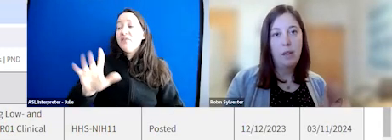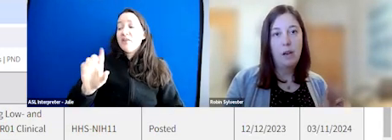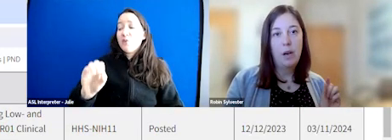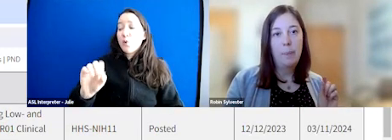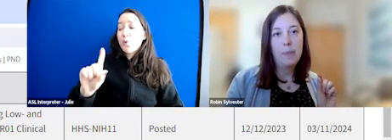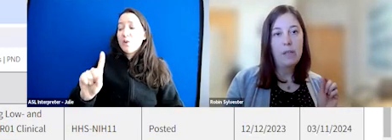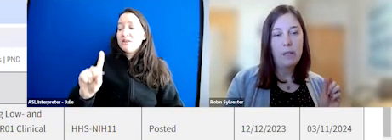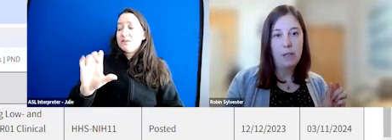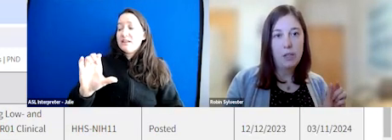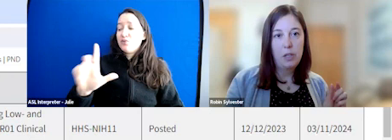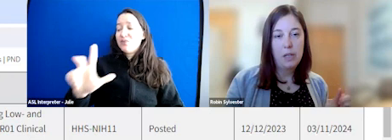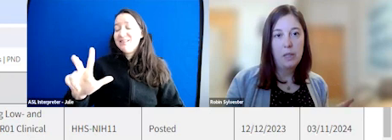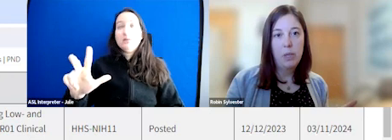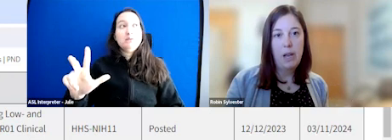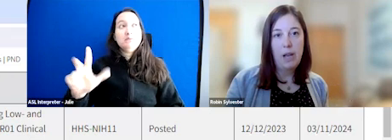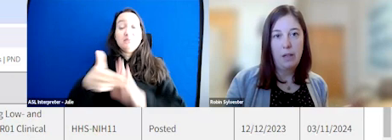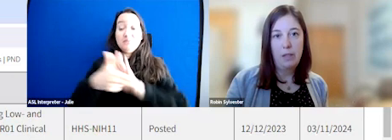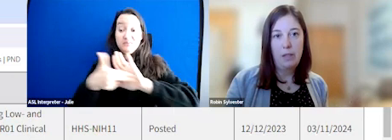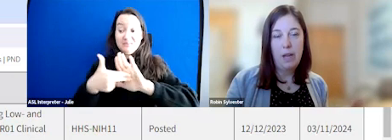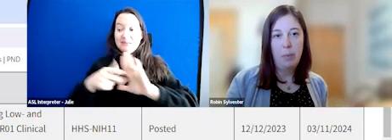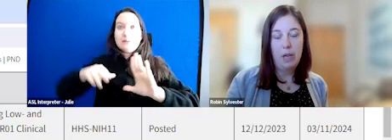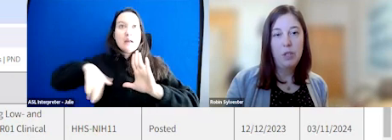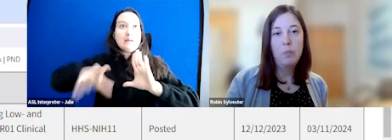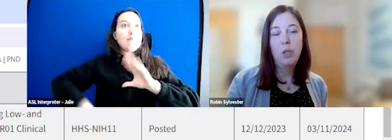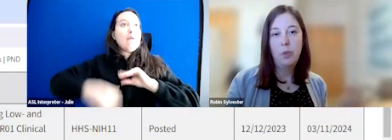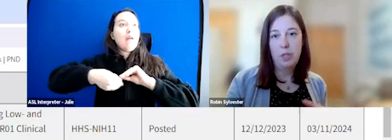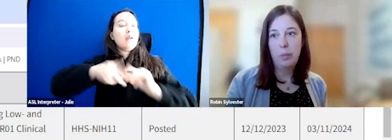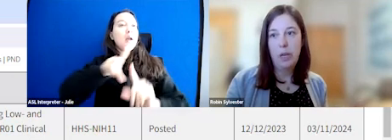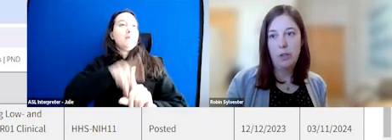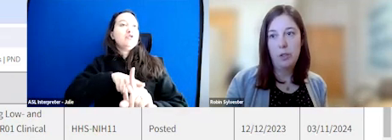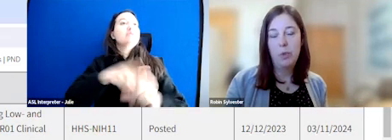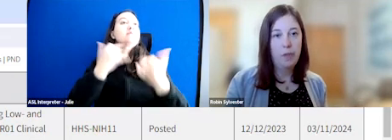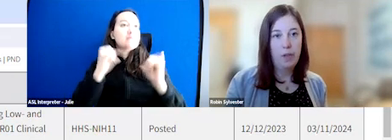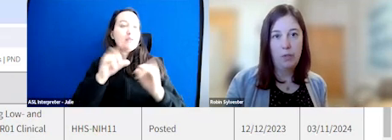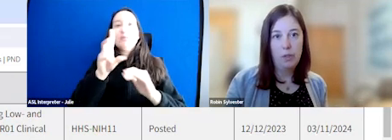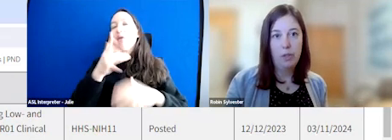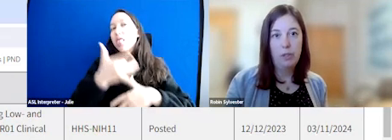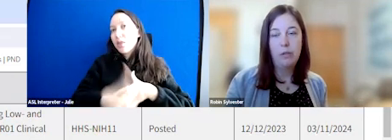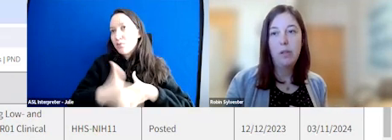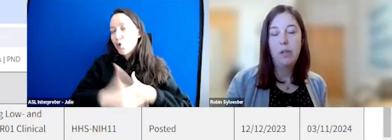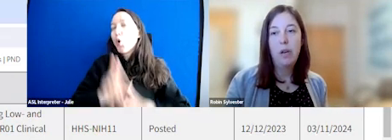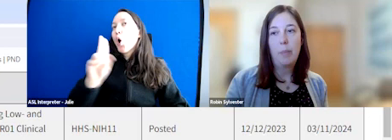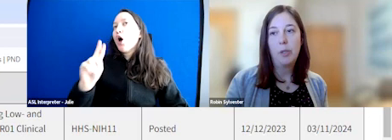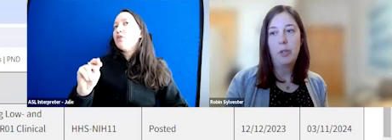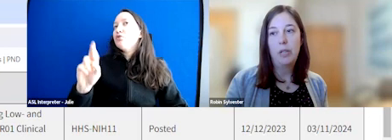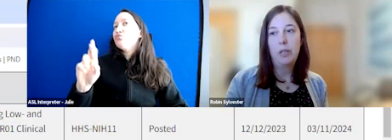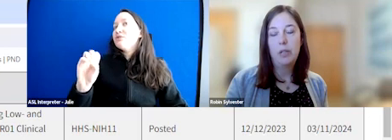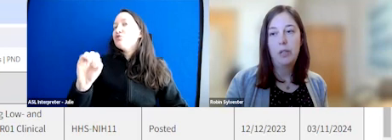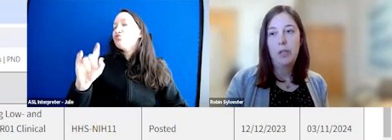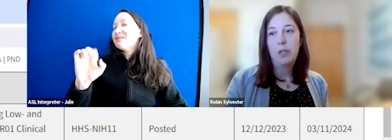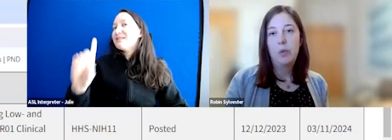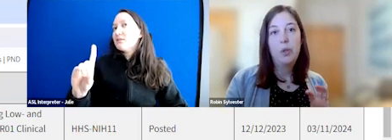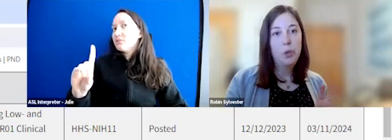status designation hasn't been added to the application, but you would still be eligible for the unrestricted